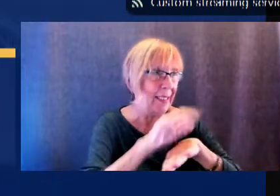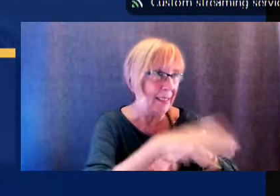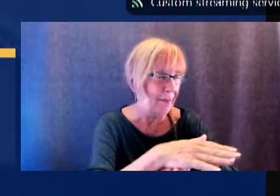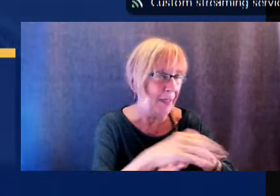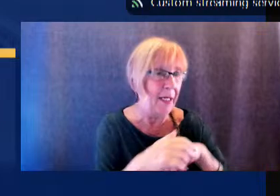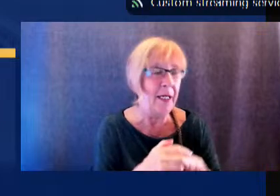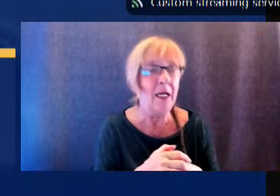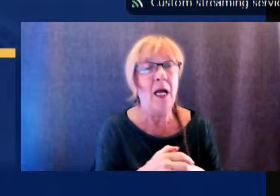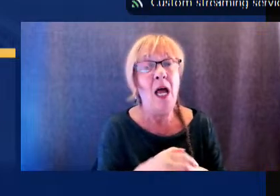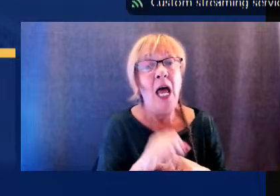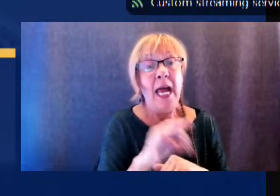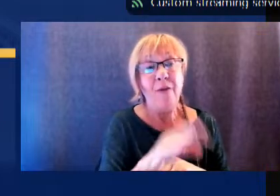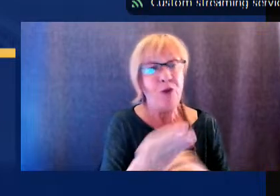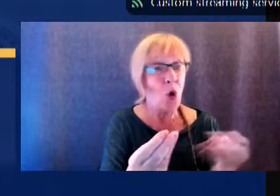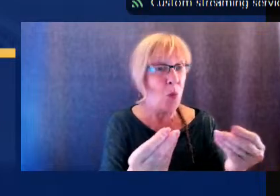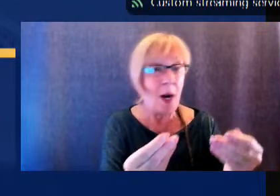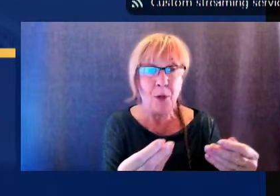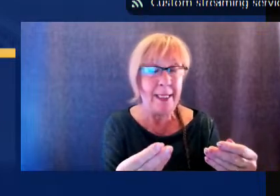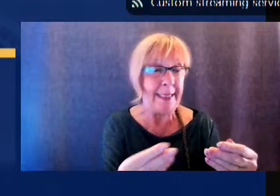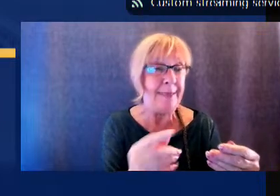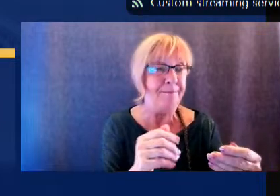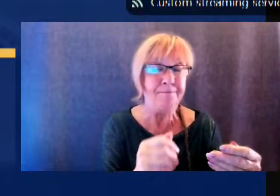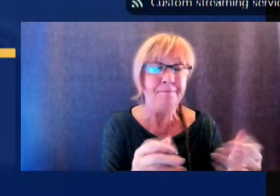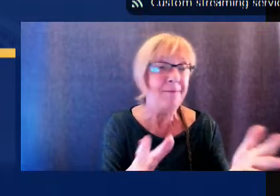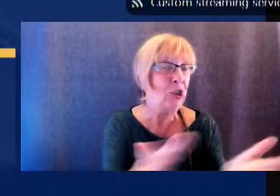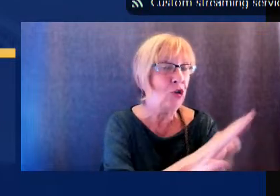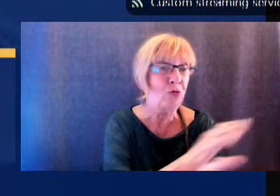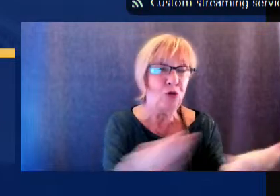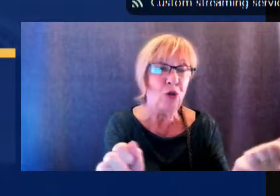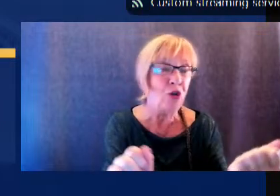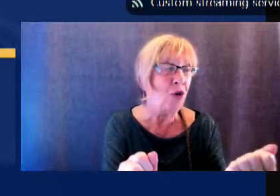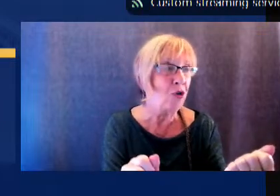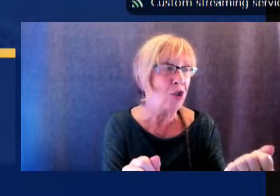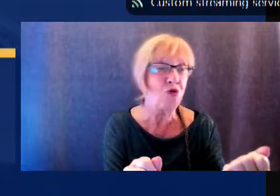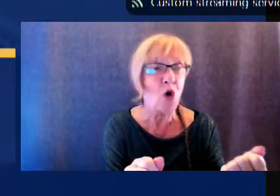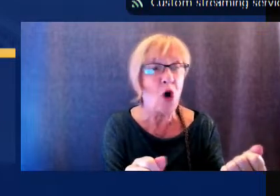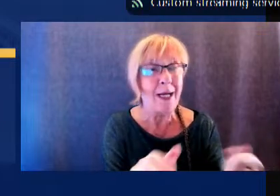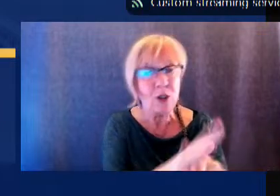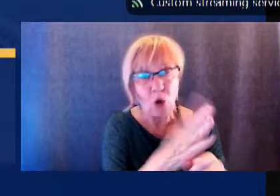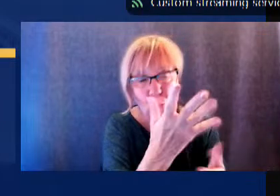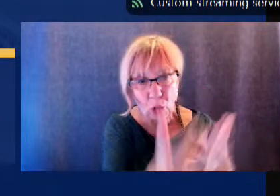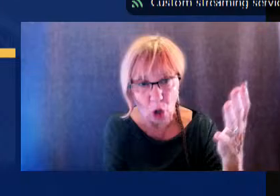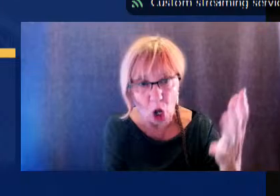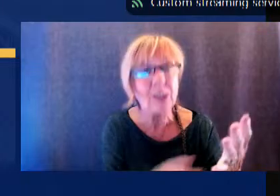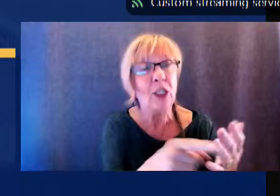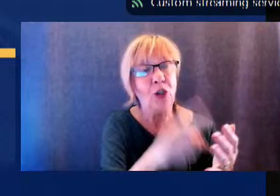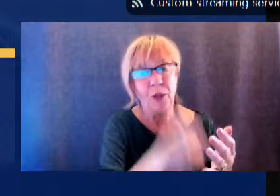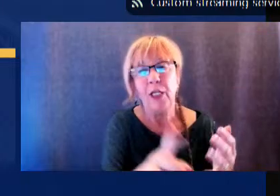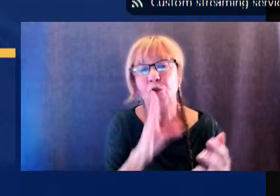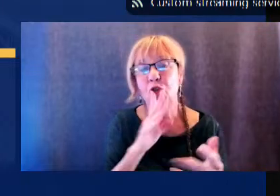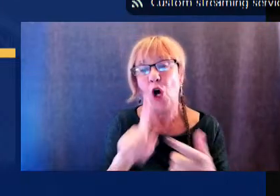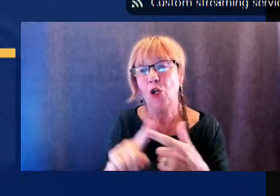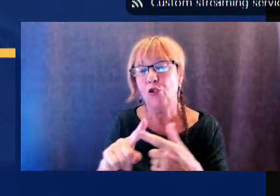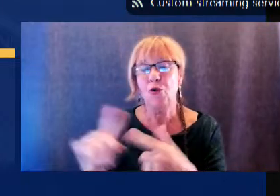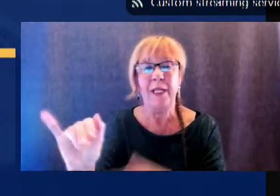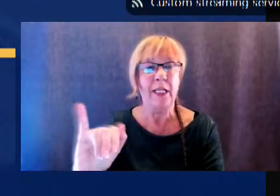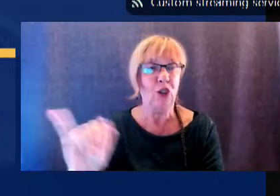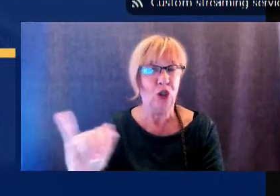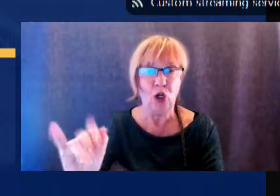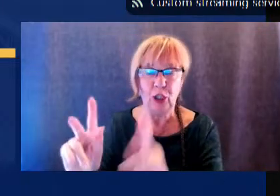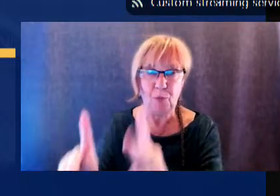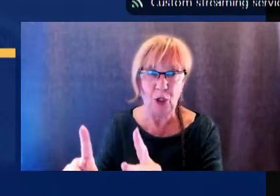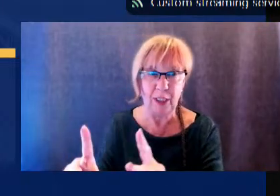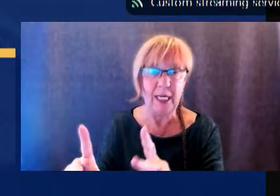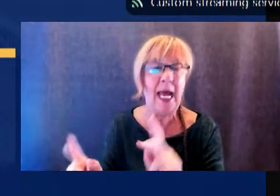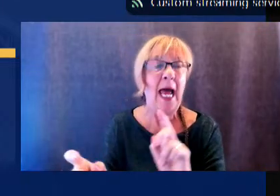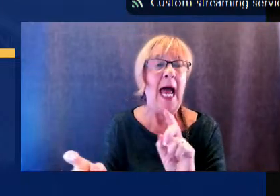destroyed or suffered a total loss, we would recommend talking to your insurance company or your insurance broker to reevaluate the policy and maybe change the coverage that you